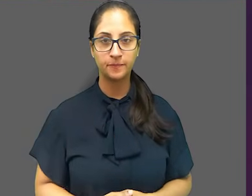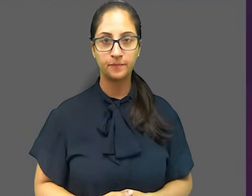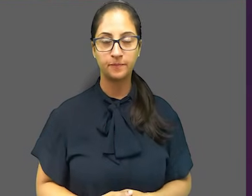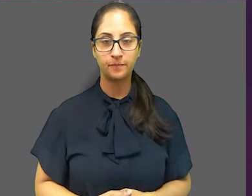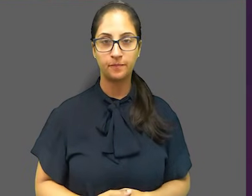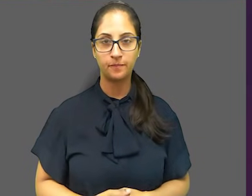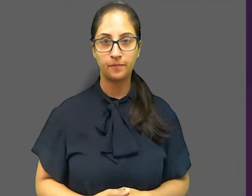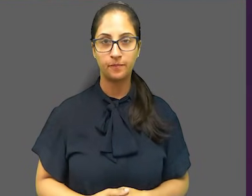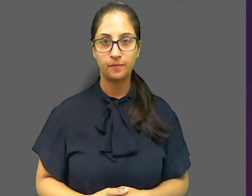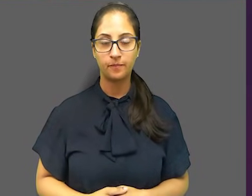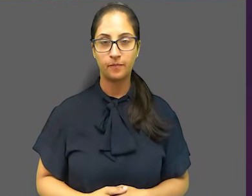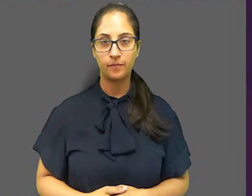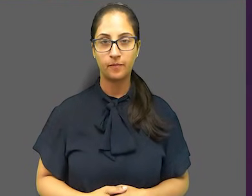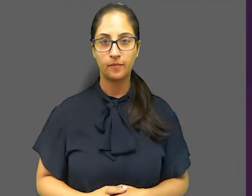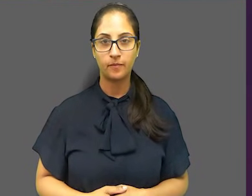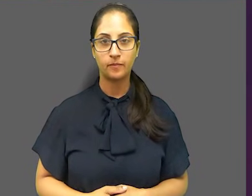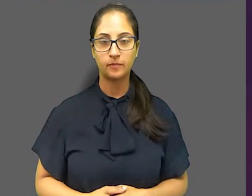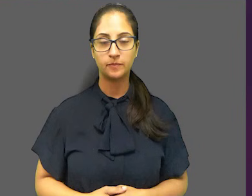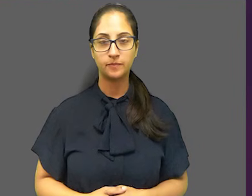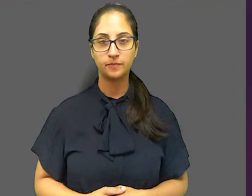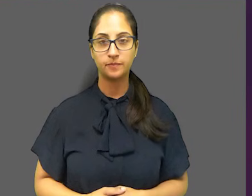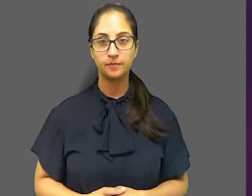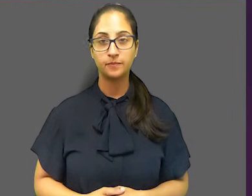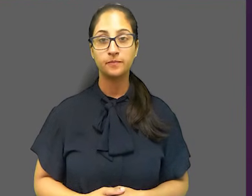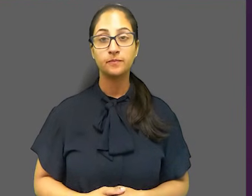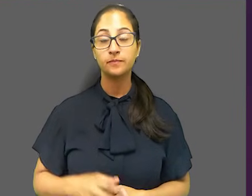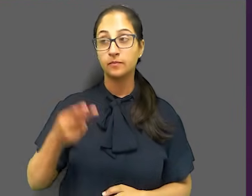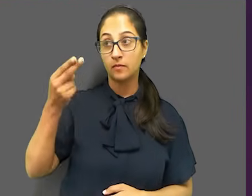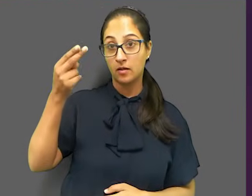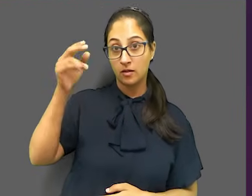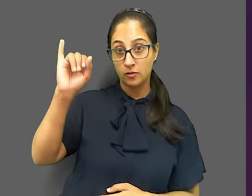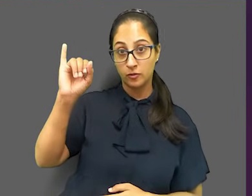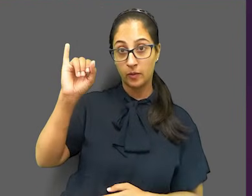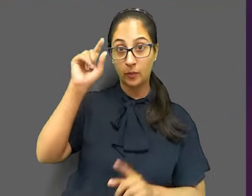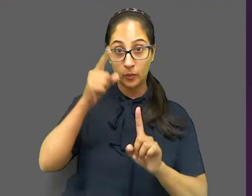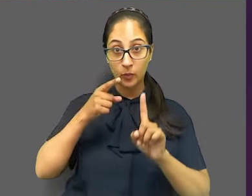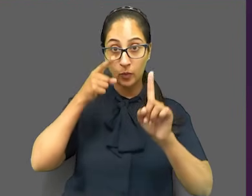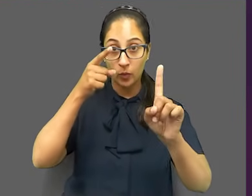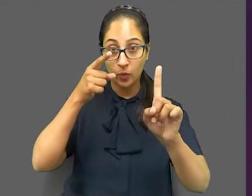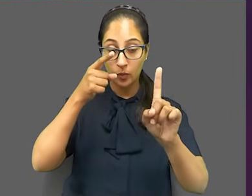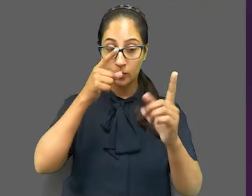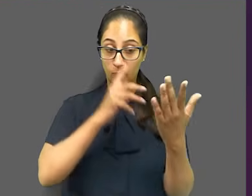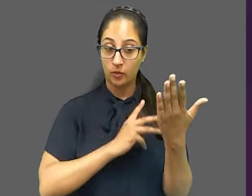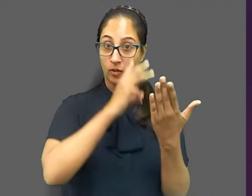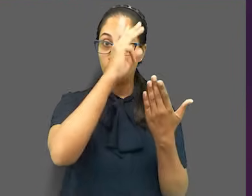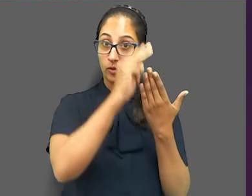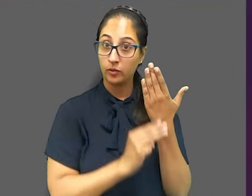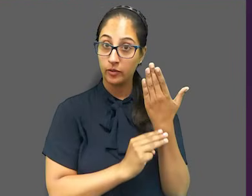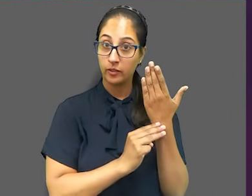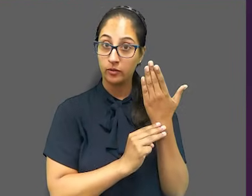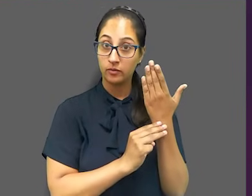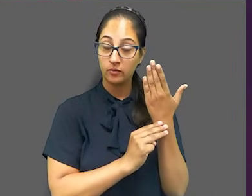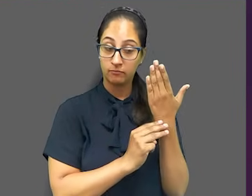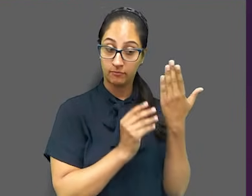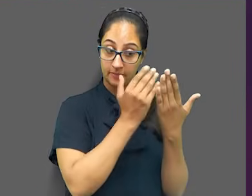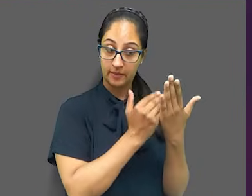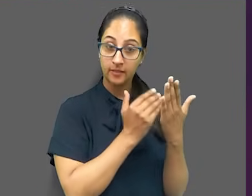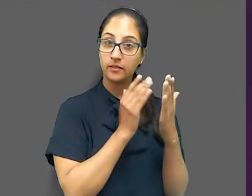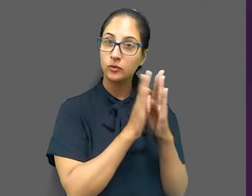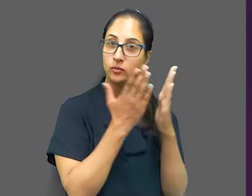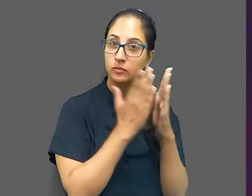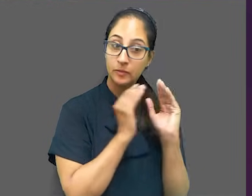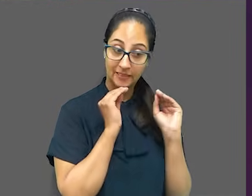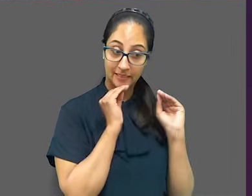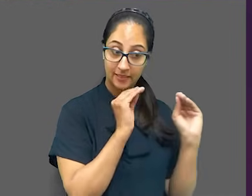The Imam's vision has always been that the curriculum would have a broader mandate, that it was